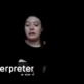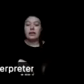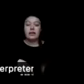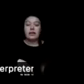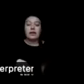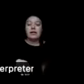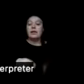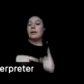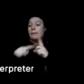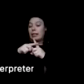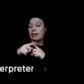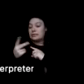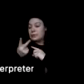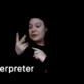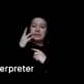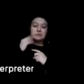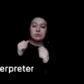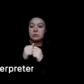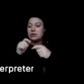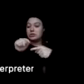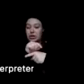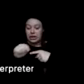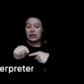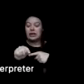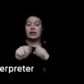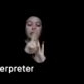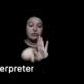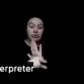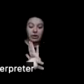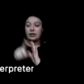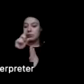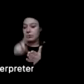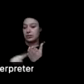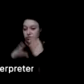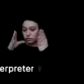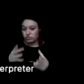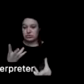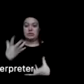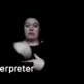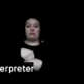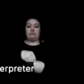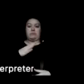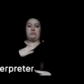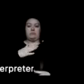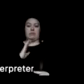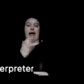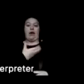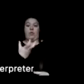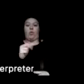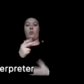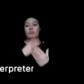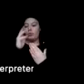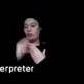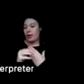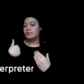experience coming to this just from training undergraduate and graduate researchers within our own research programs. And this is something that, we're